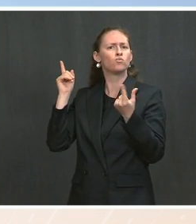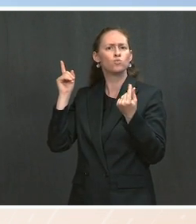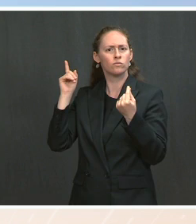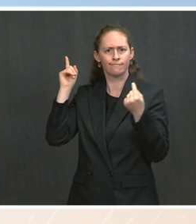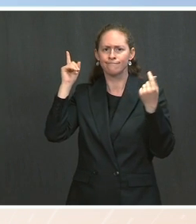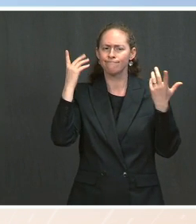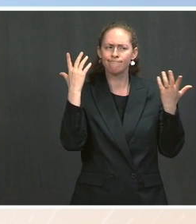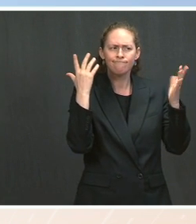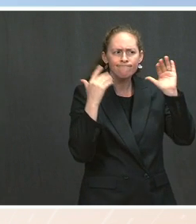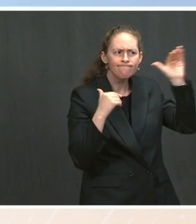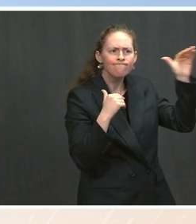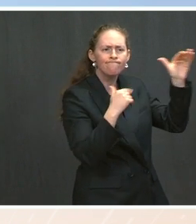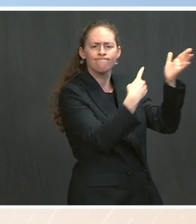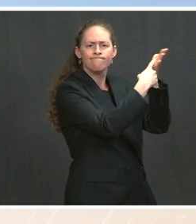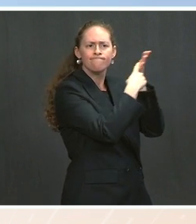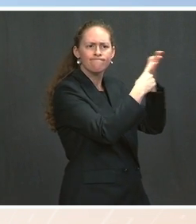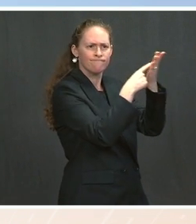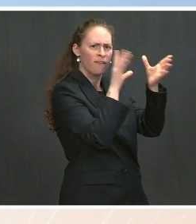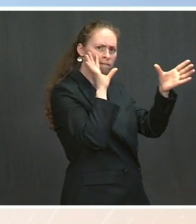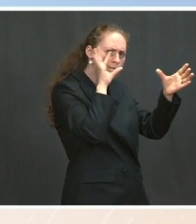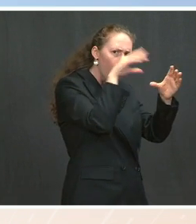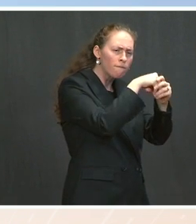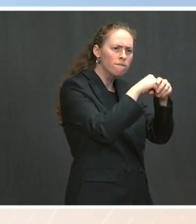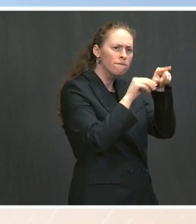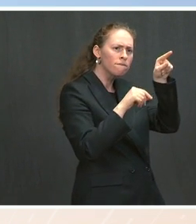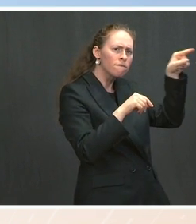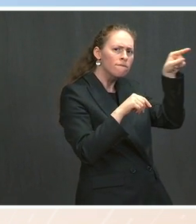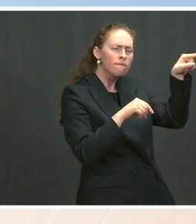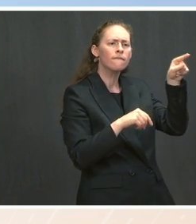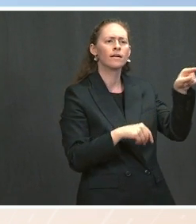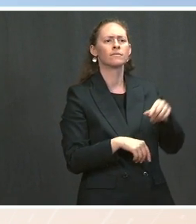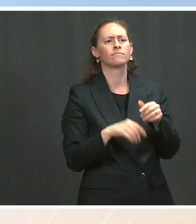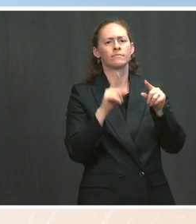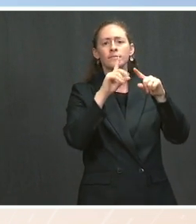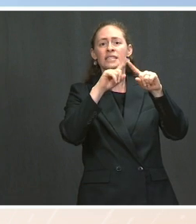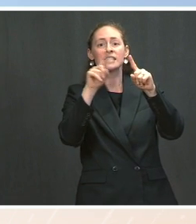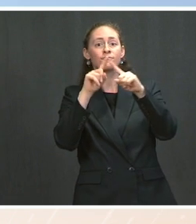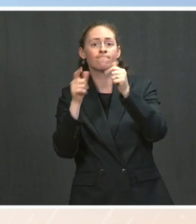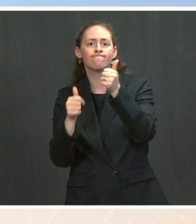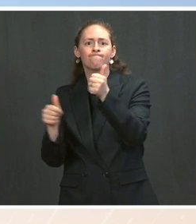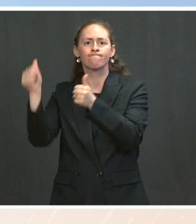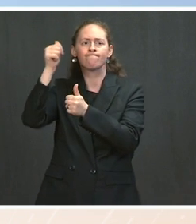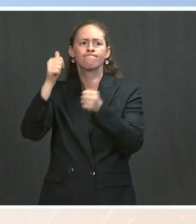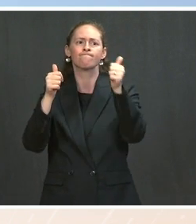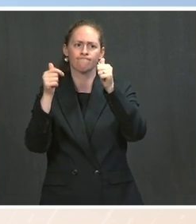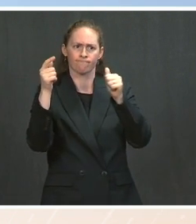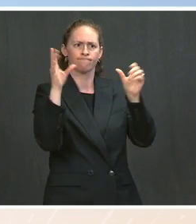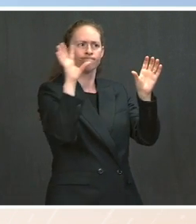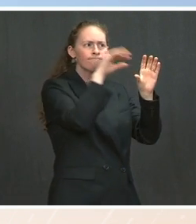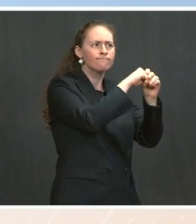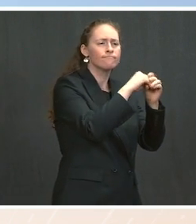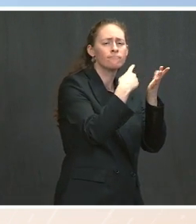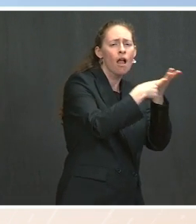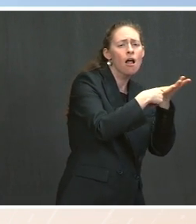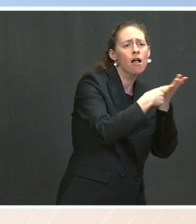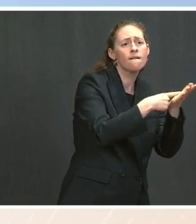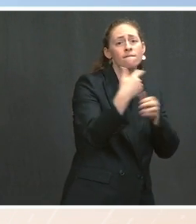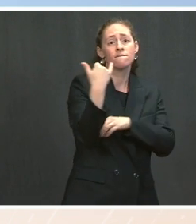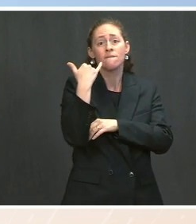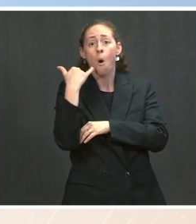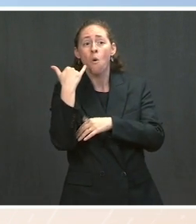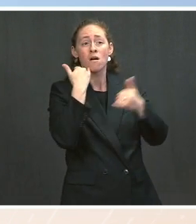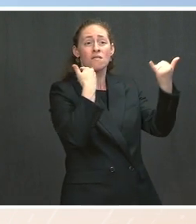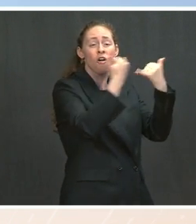in that period of time, as were high-level senior officials here. And they were back and forth on the phone between many different parties, the Israelis,